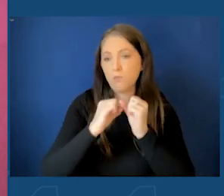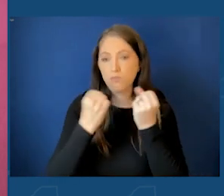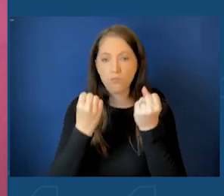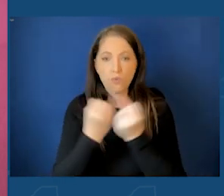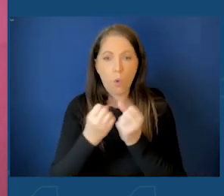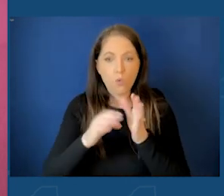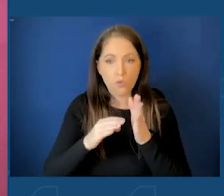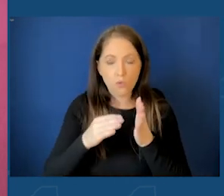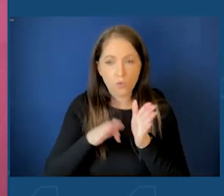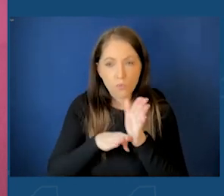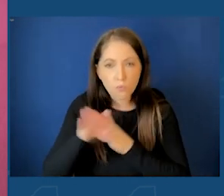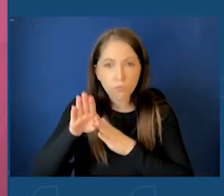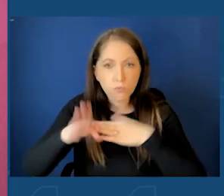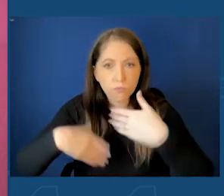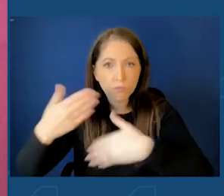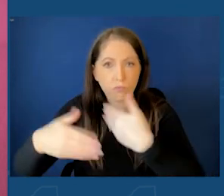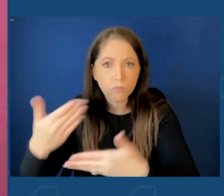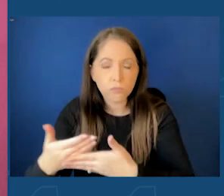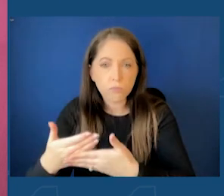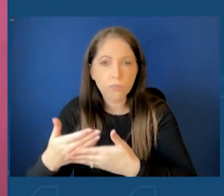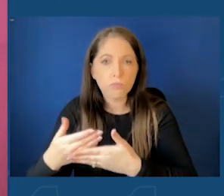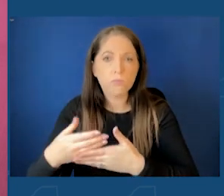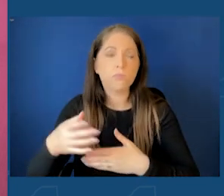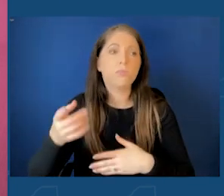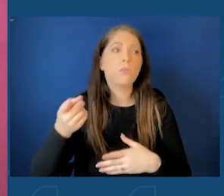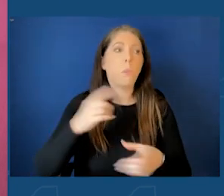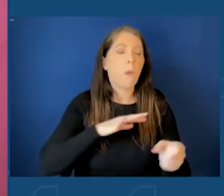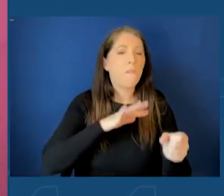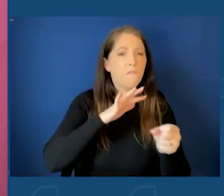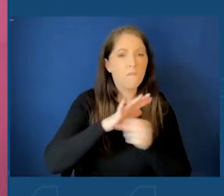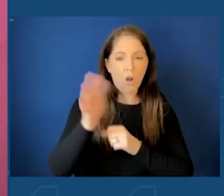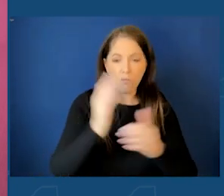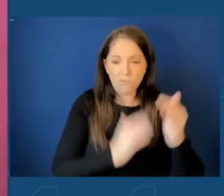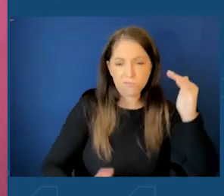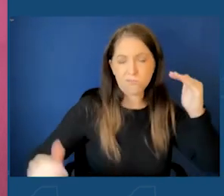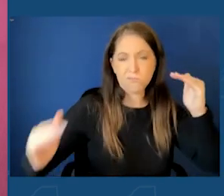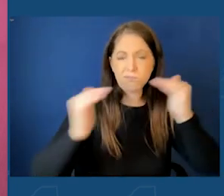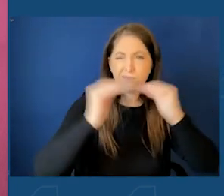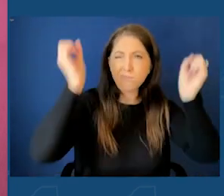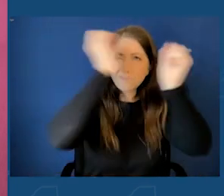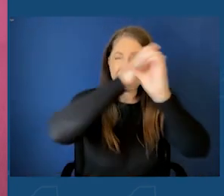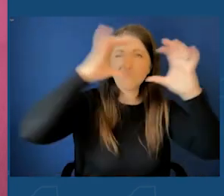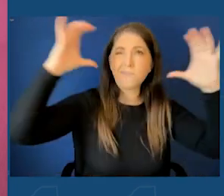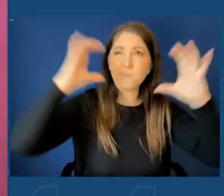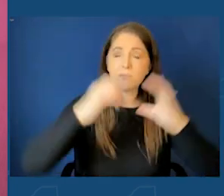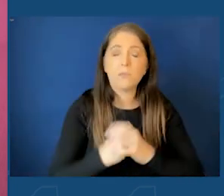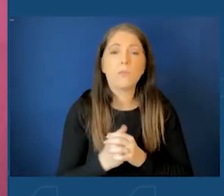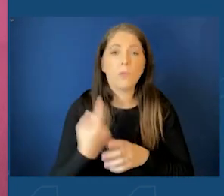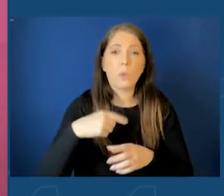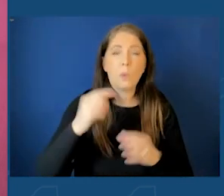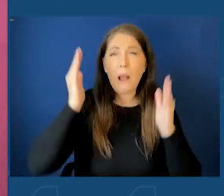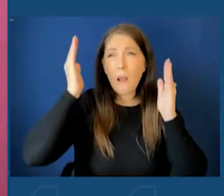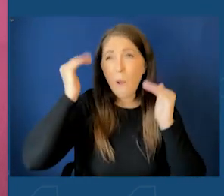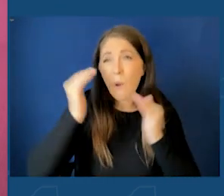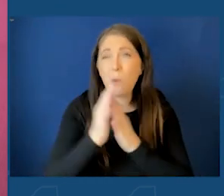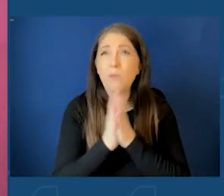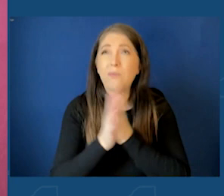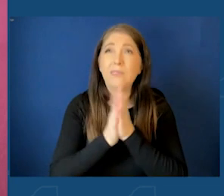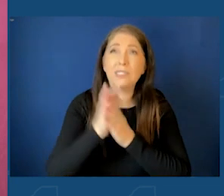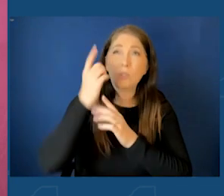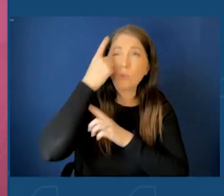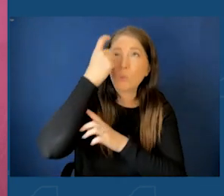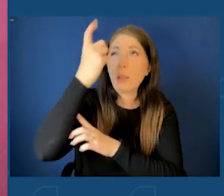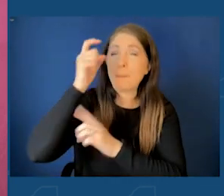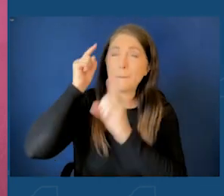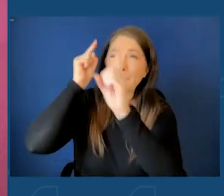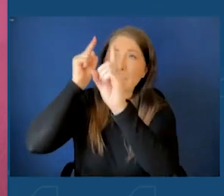of actualizing full equity in our nation, to the hopes and the aspirations for the many who will walk through these doors and be